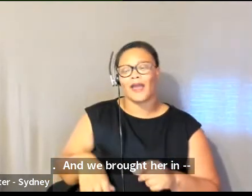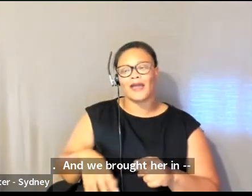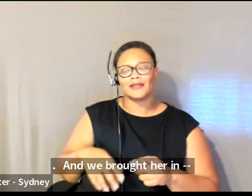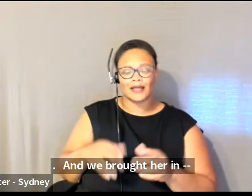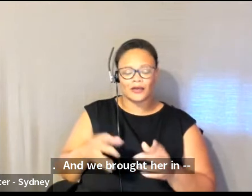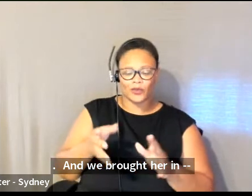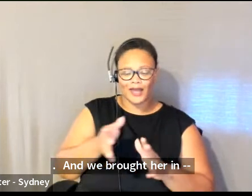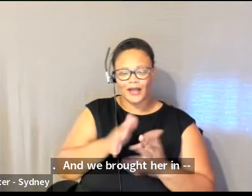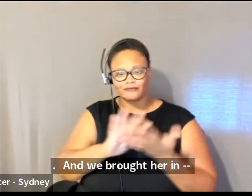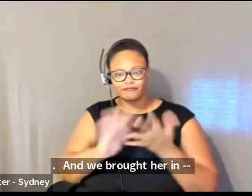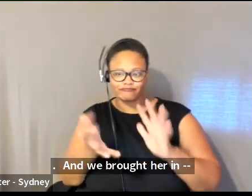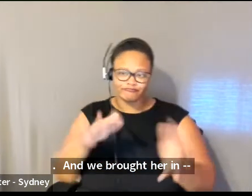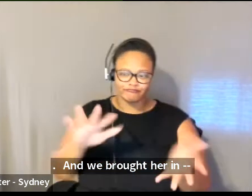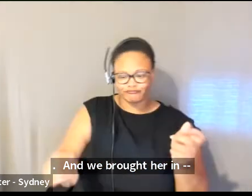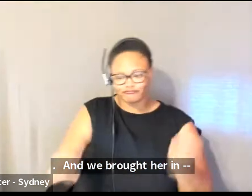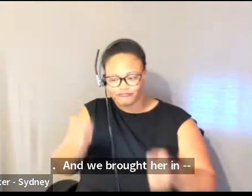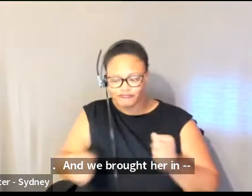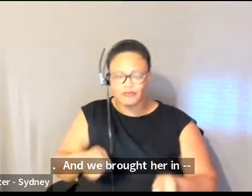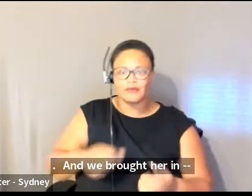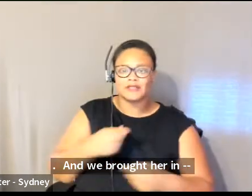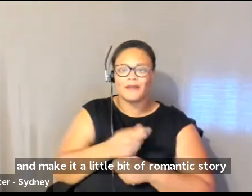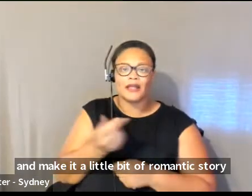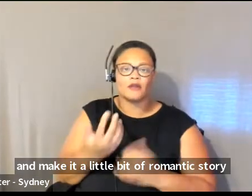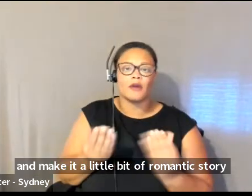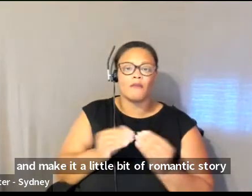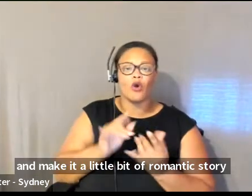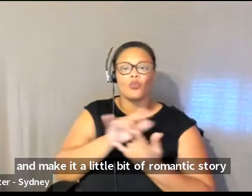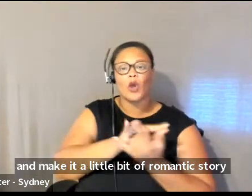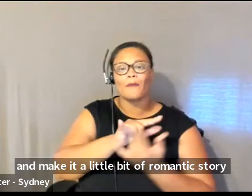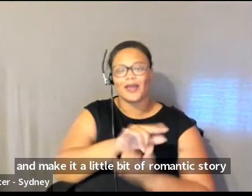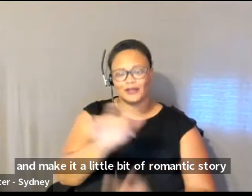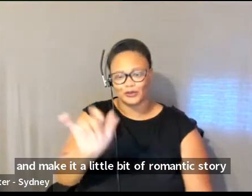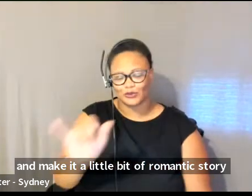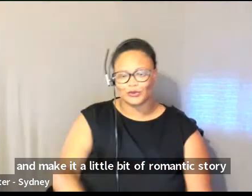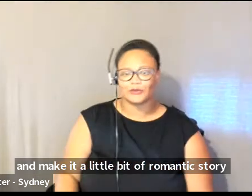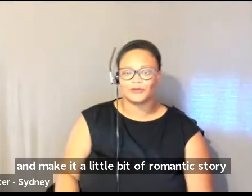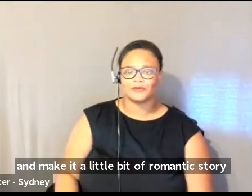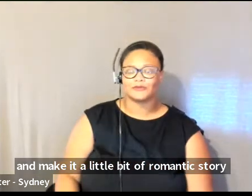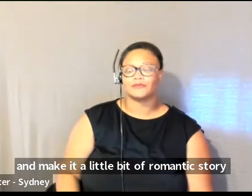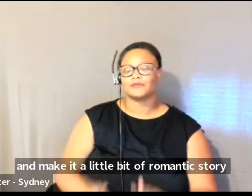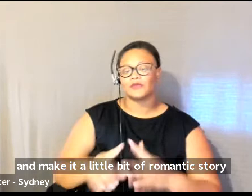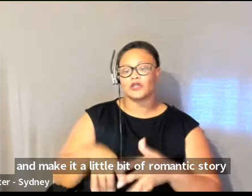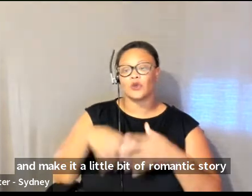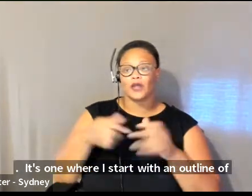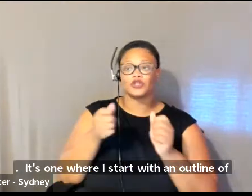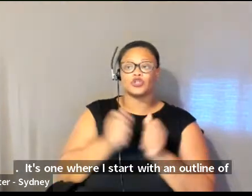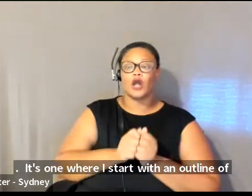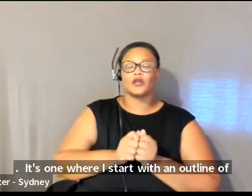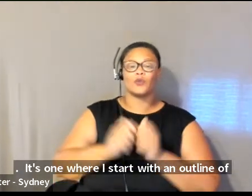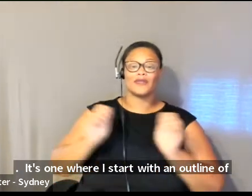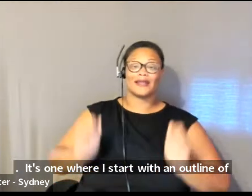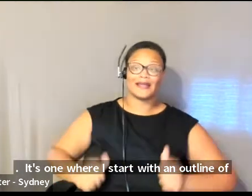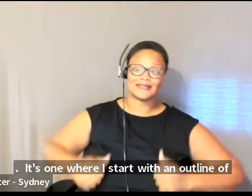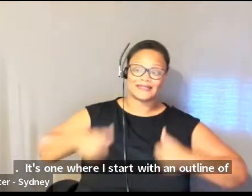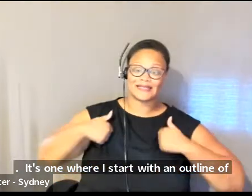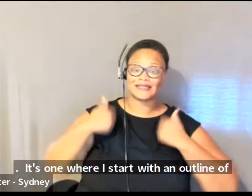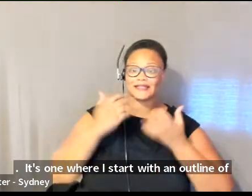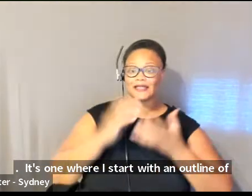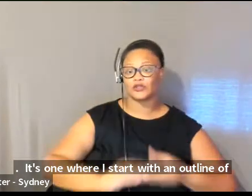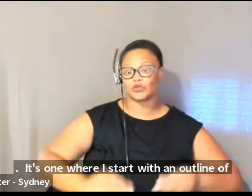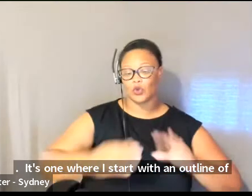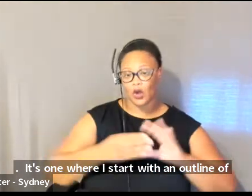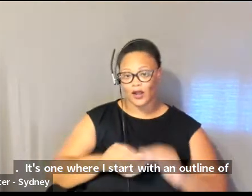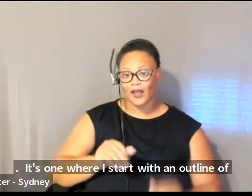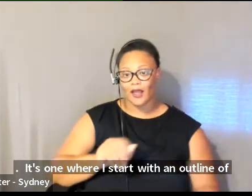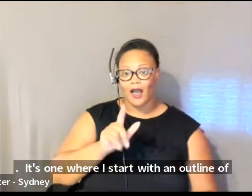story. So it's one where I started with an outline of a structure that already existed because we used Ali Baba and the